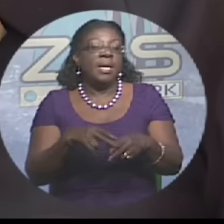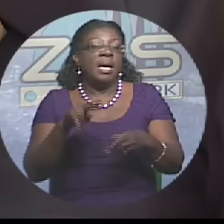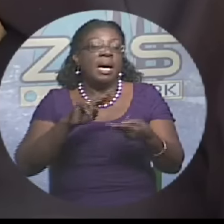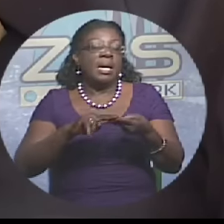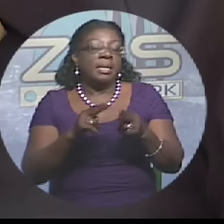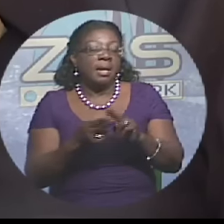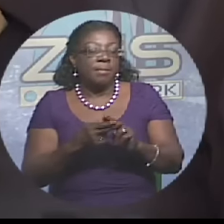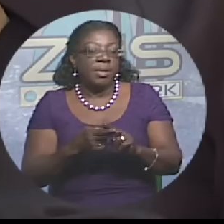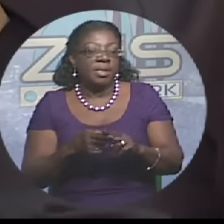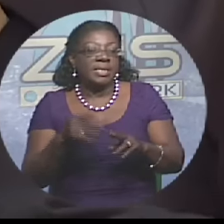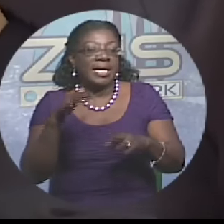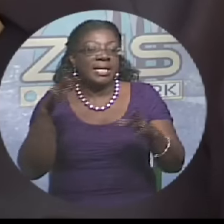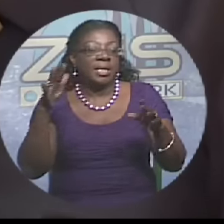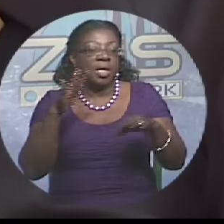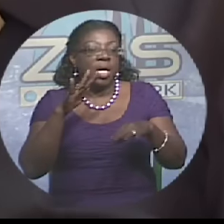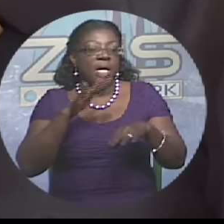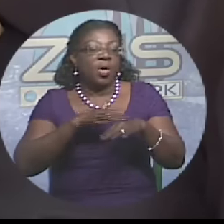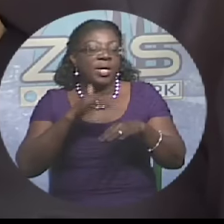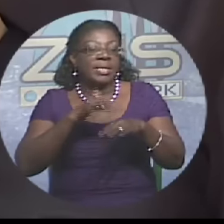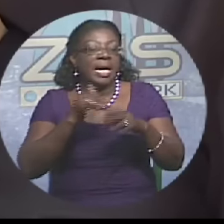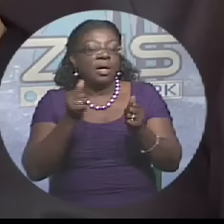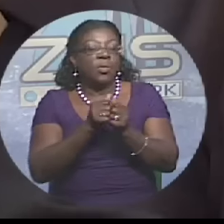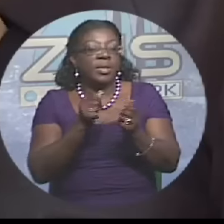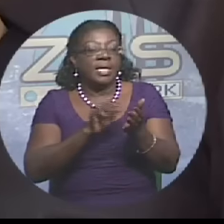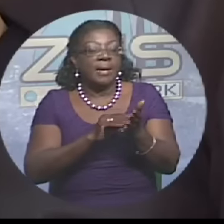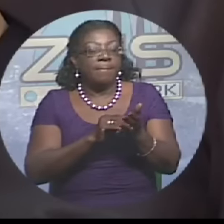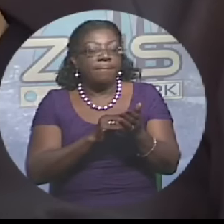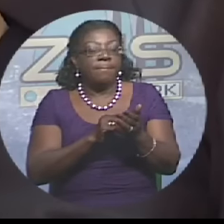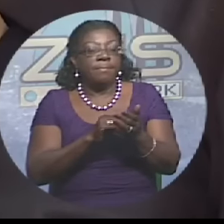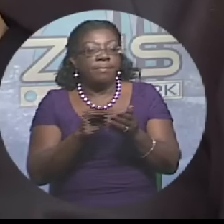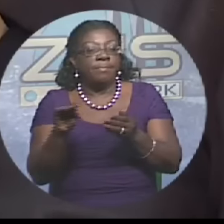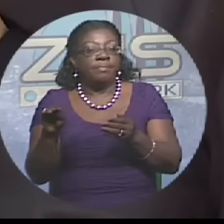a number of employers or through the government policy, which